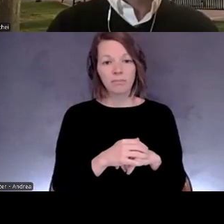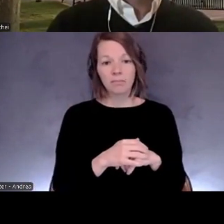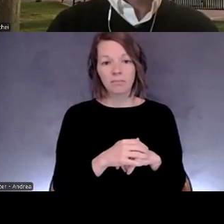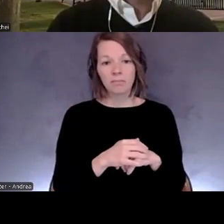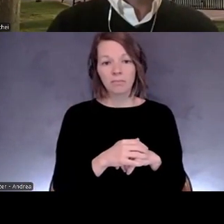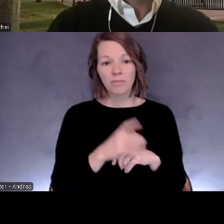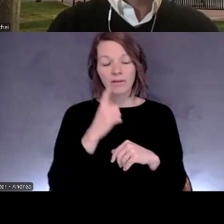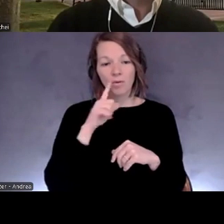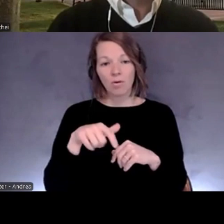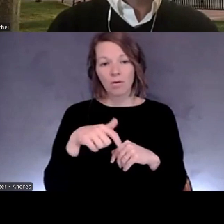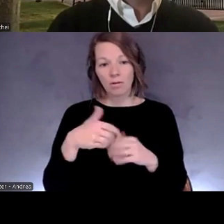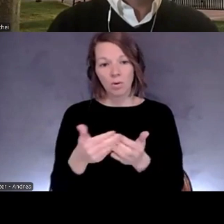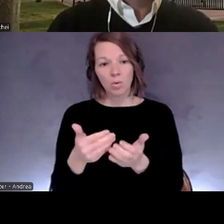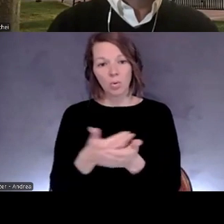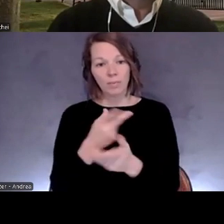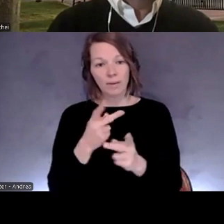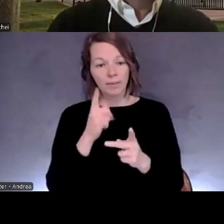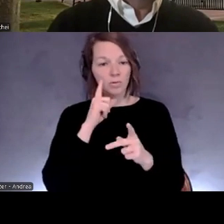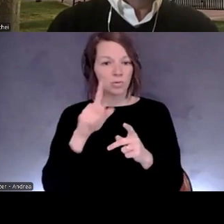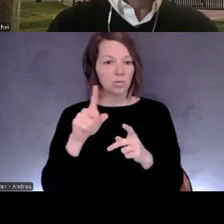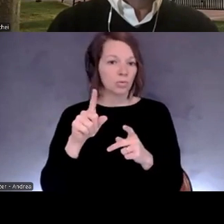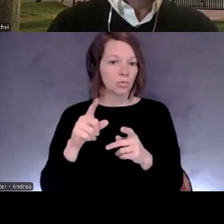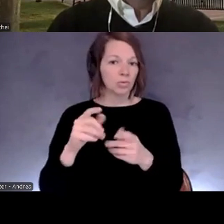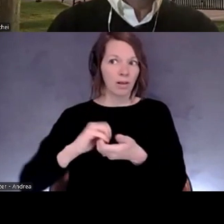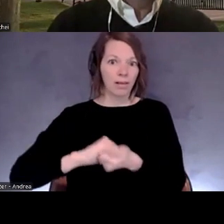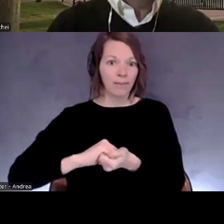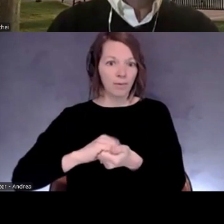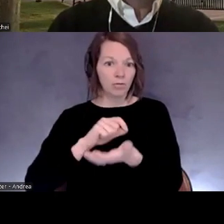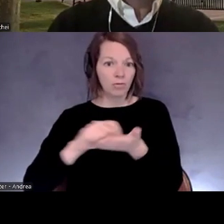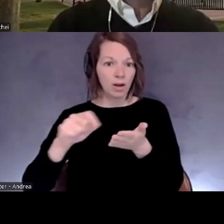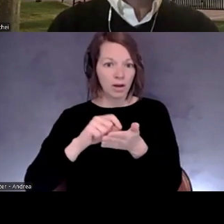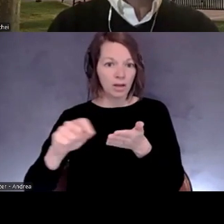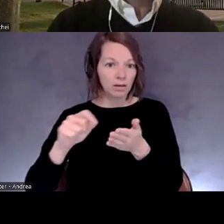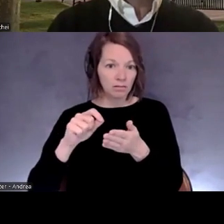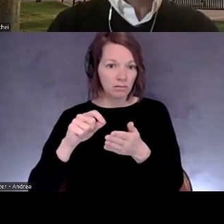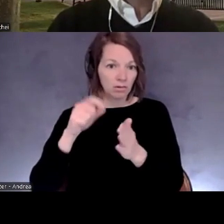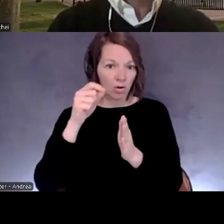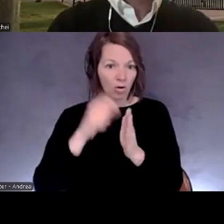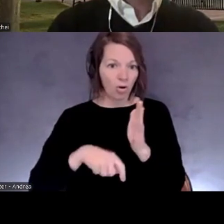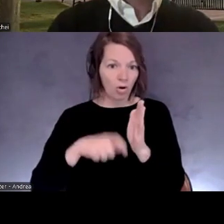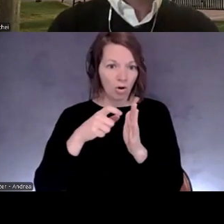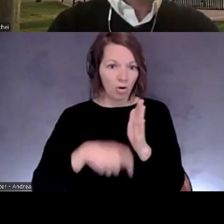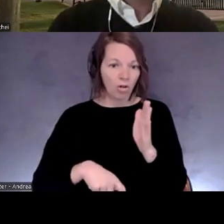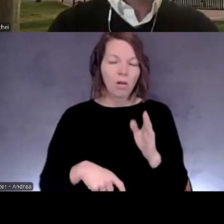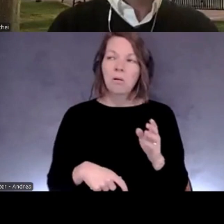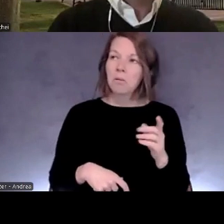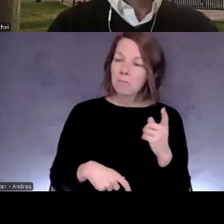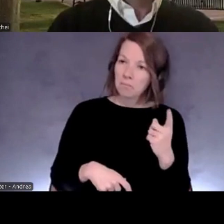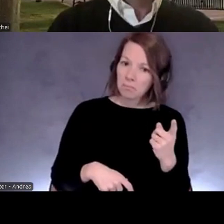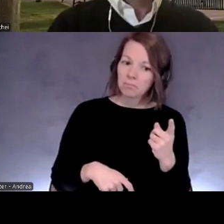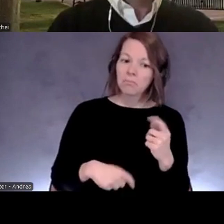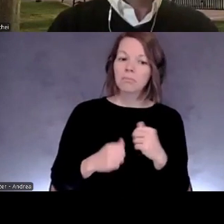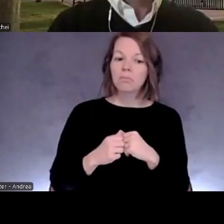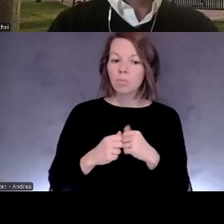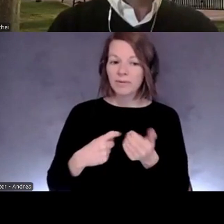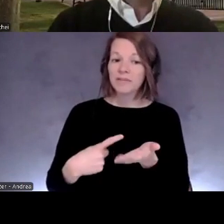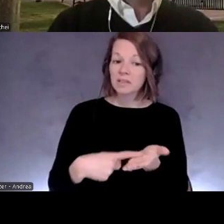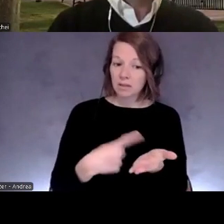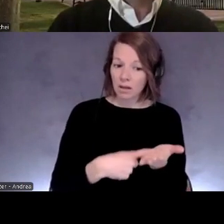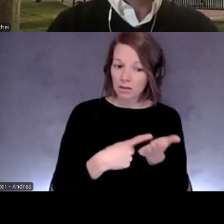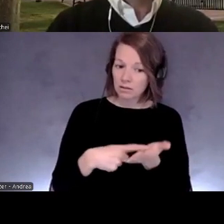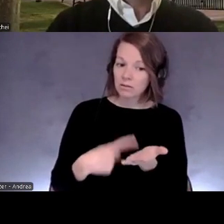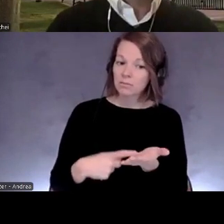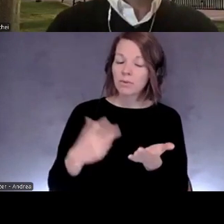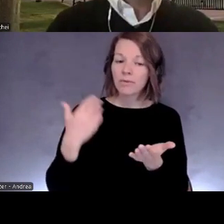to create, collaborate on writing an article? That's something that we have definitely discussed. And